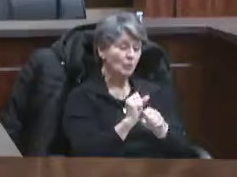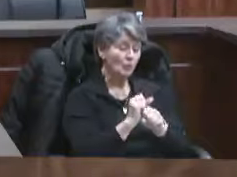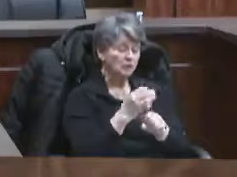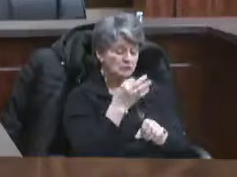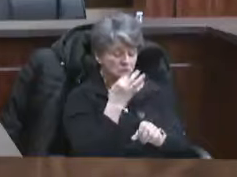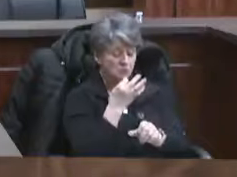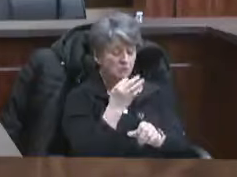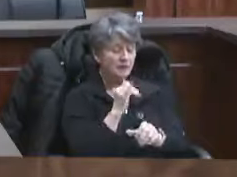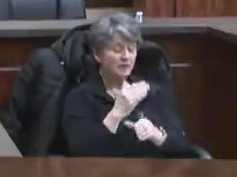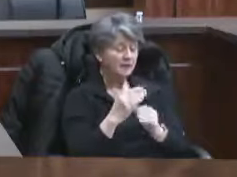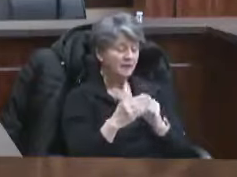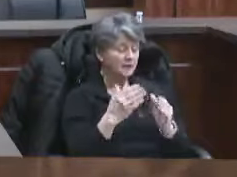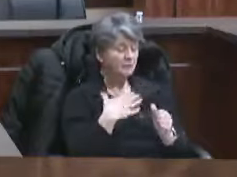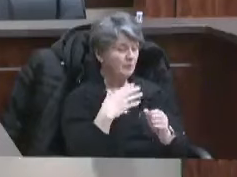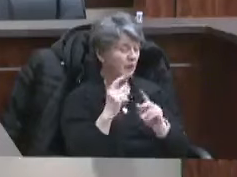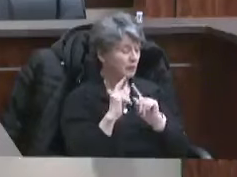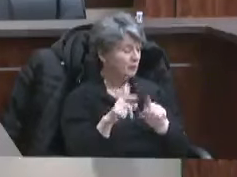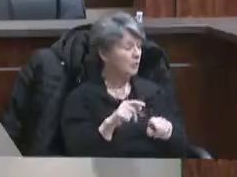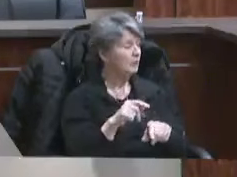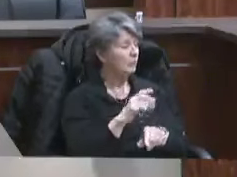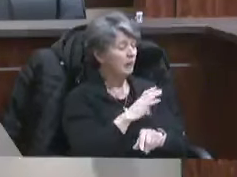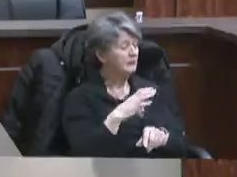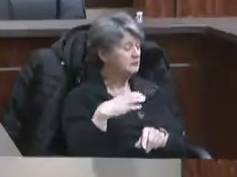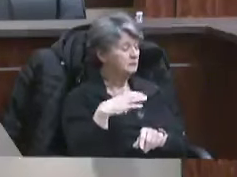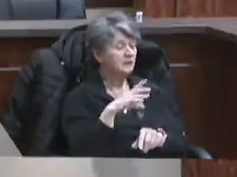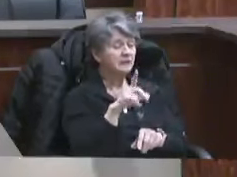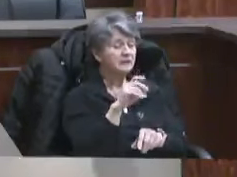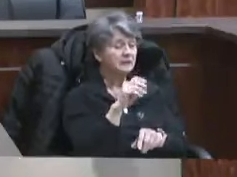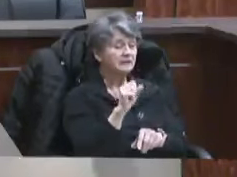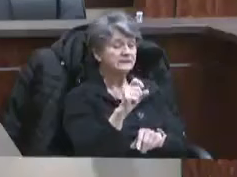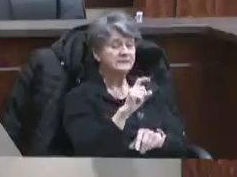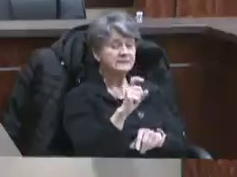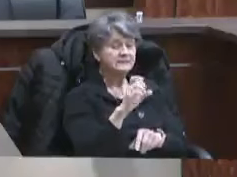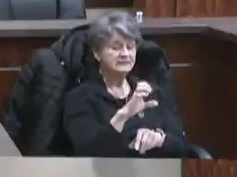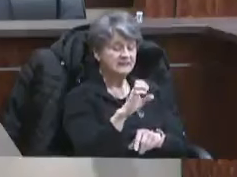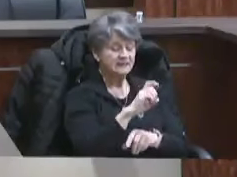report. Councilman Laszlo. Thank you, Mr. President.